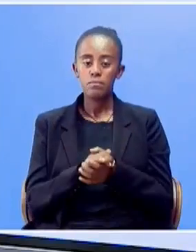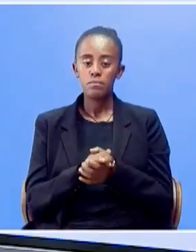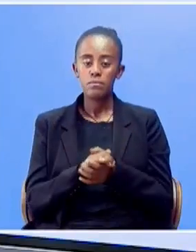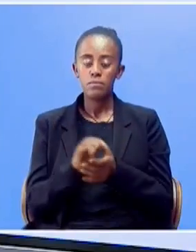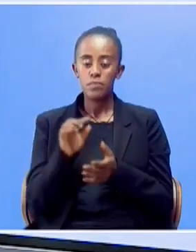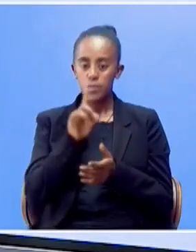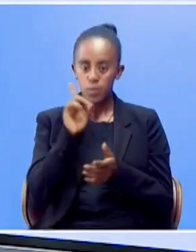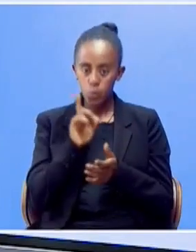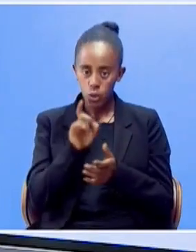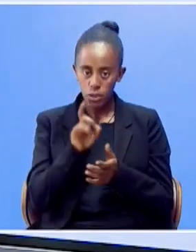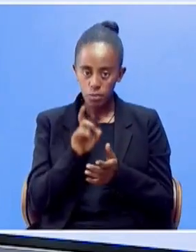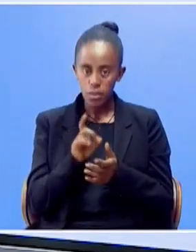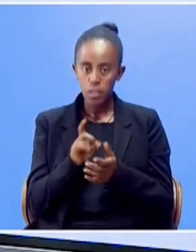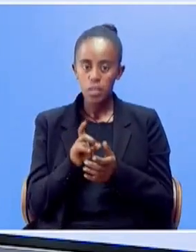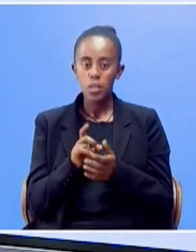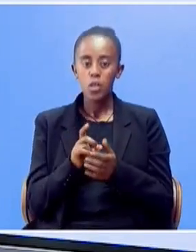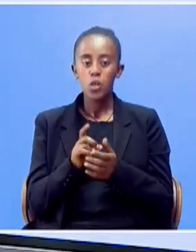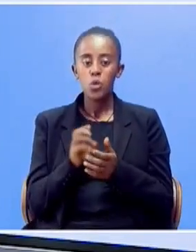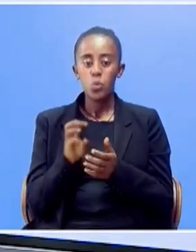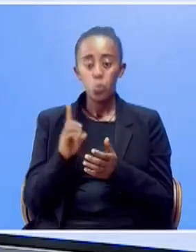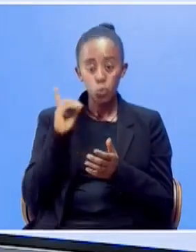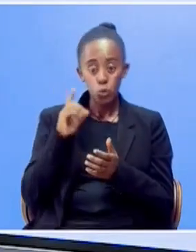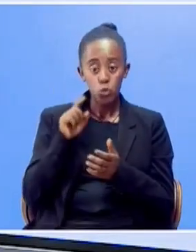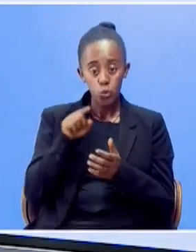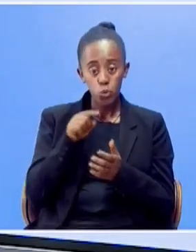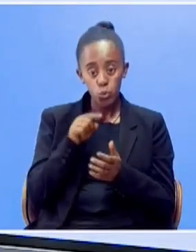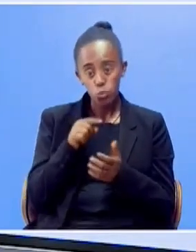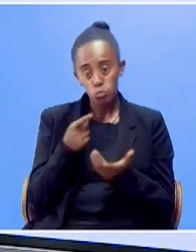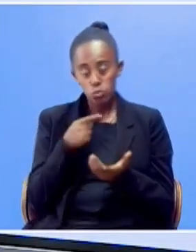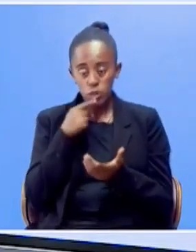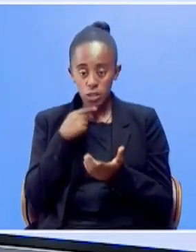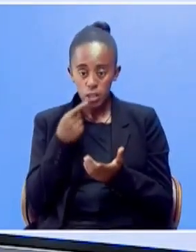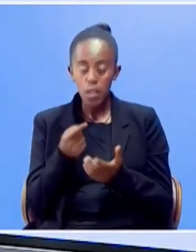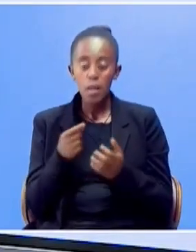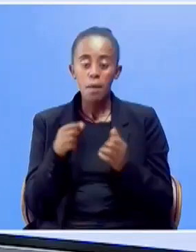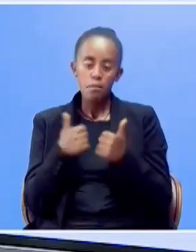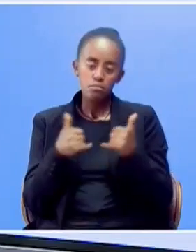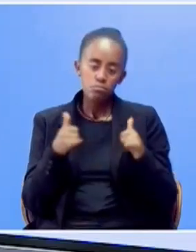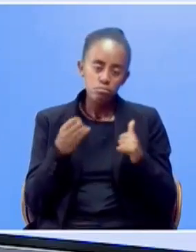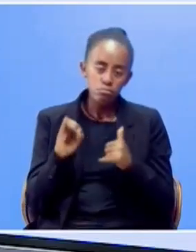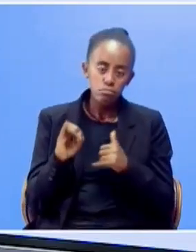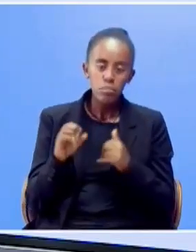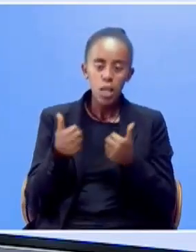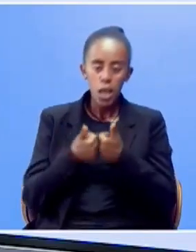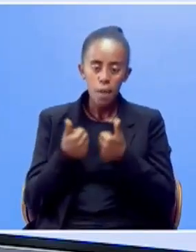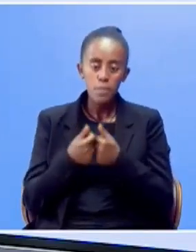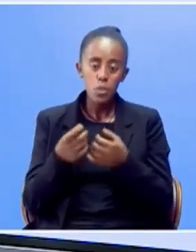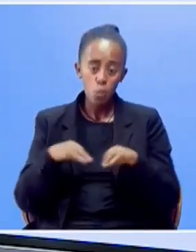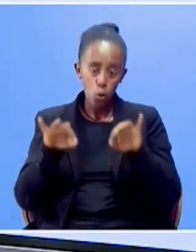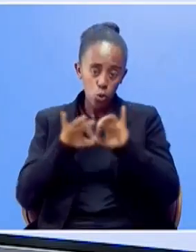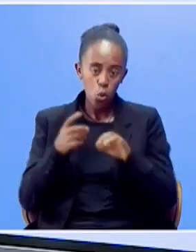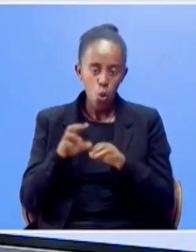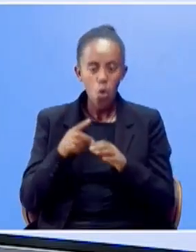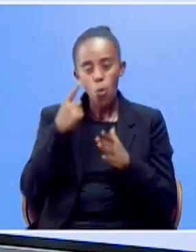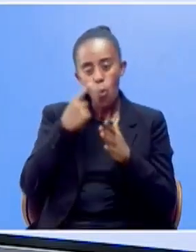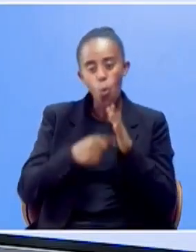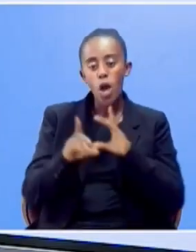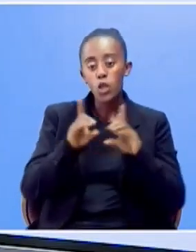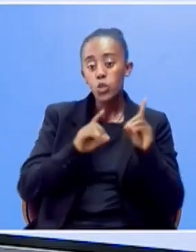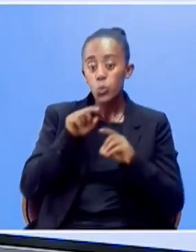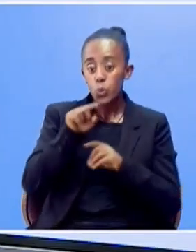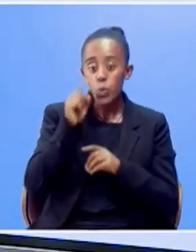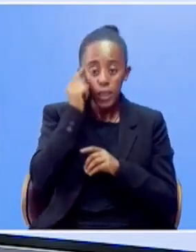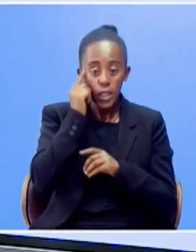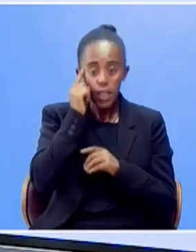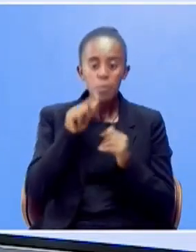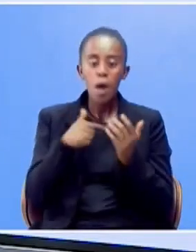Question mark. Would you say playing video games is important? Or what do you think about playing video